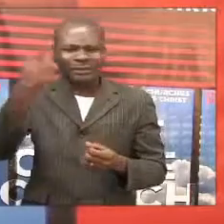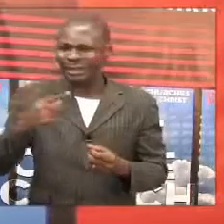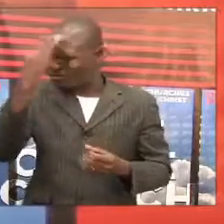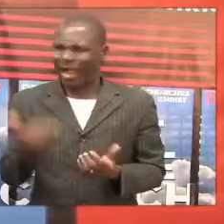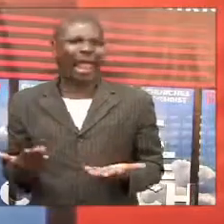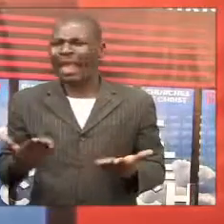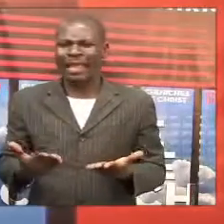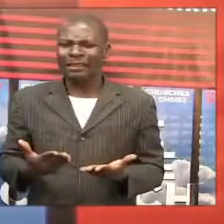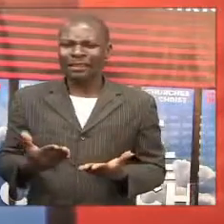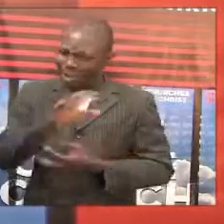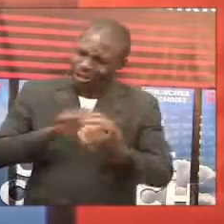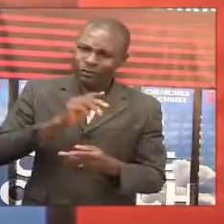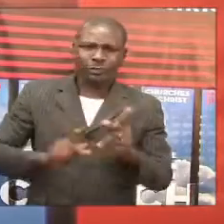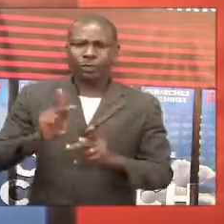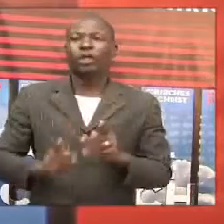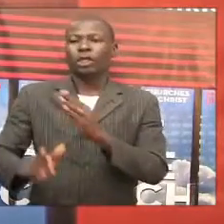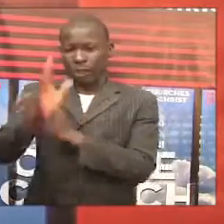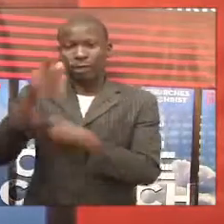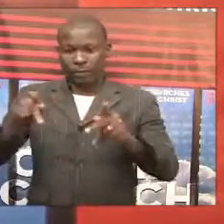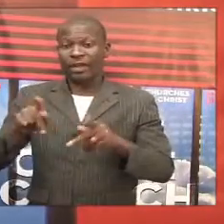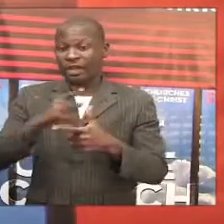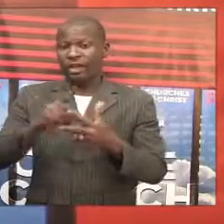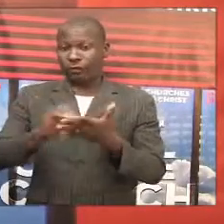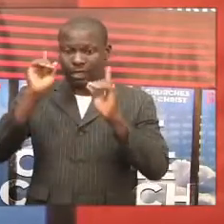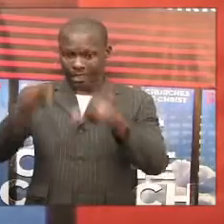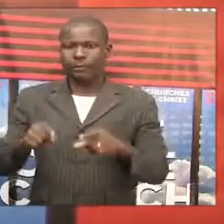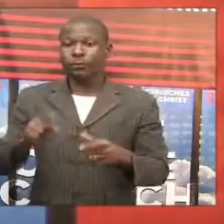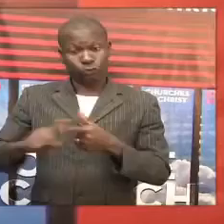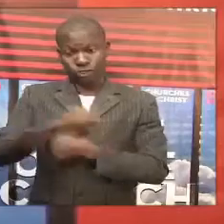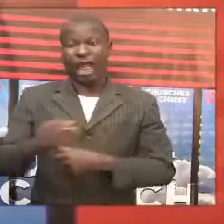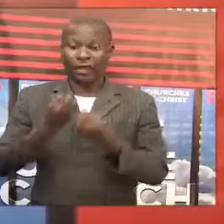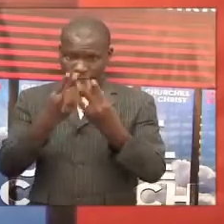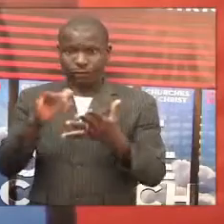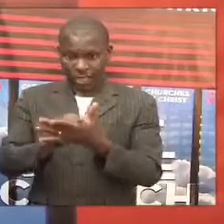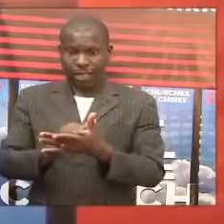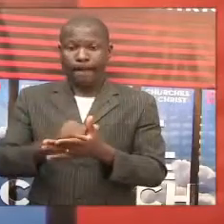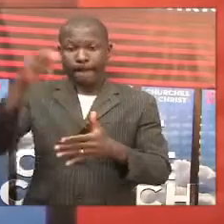week mesan aba wo nche na de me ka cho se Matthew 24 and verse 20 no